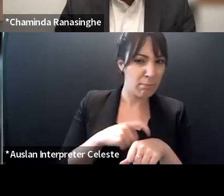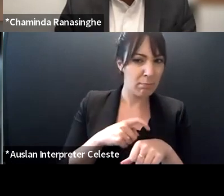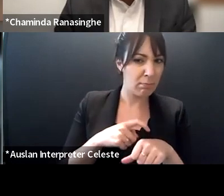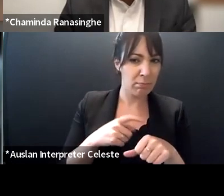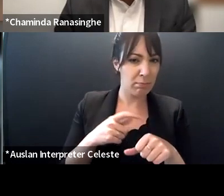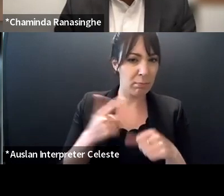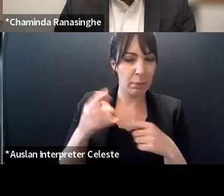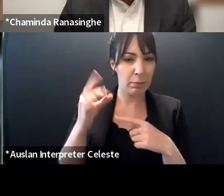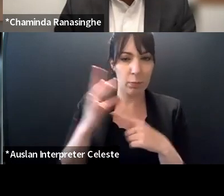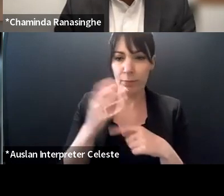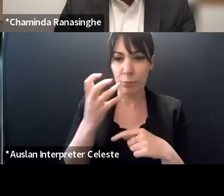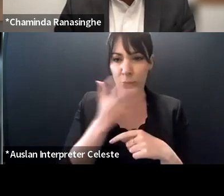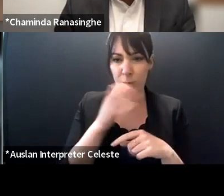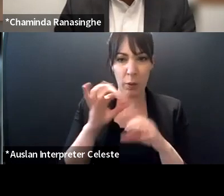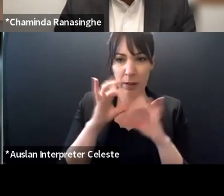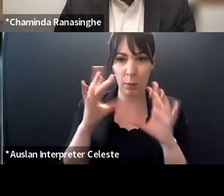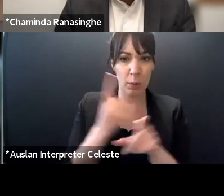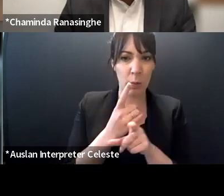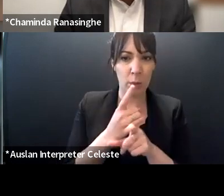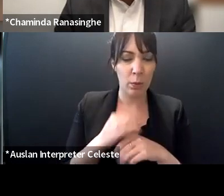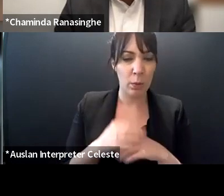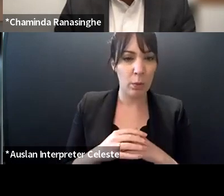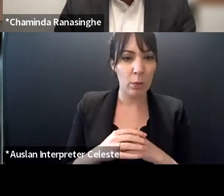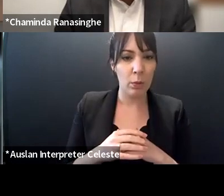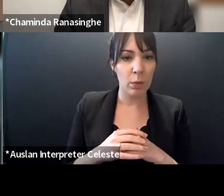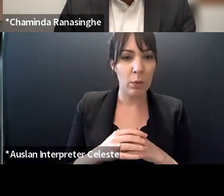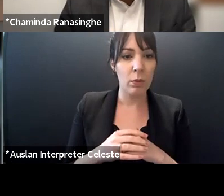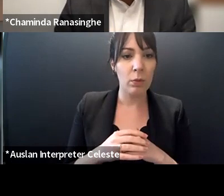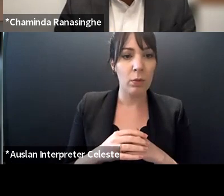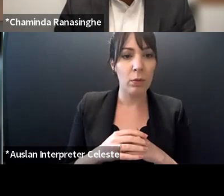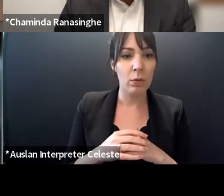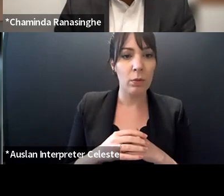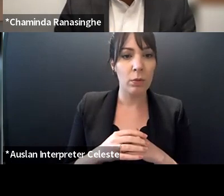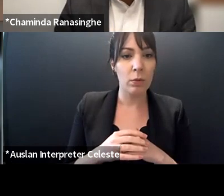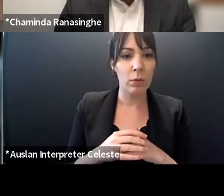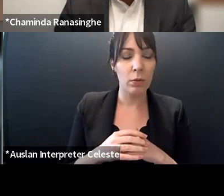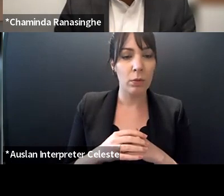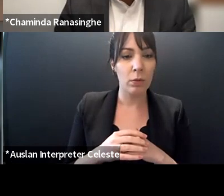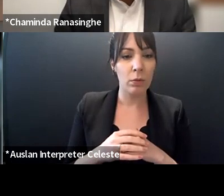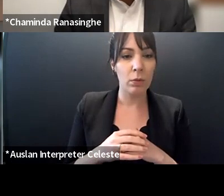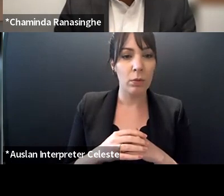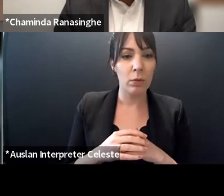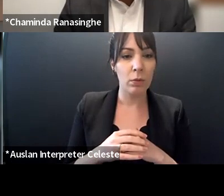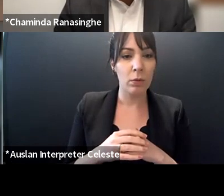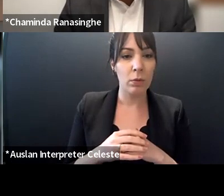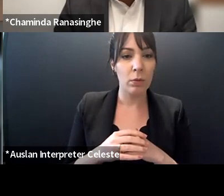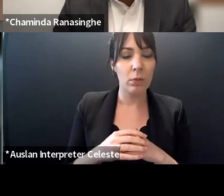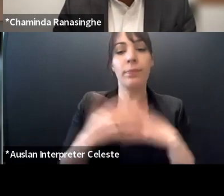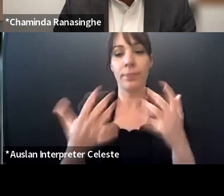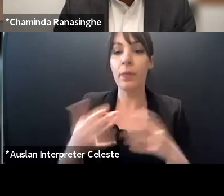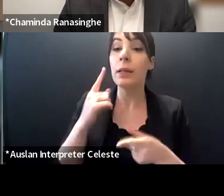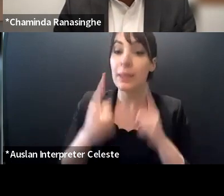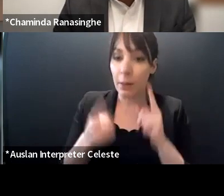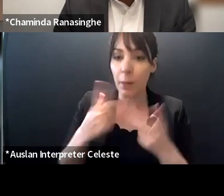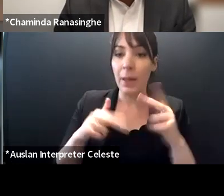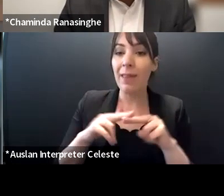because when you say to somebody, oh, we're going to give you more to do, they're immediately going to pull back and say, I'm already doing enough, or I'm already